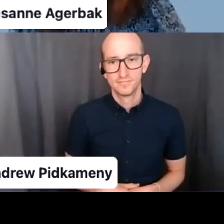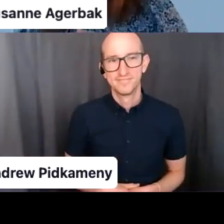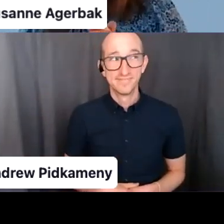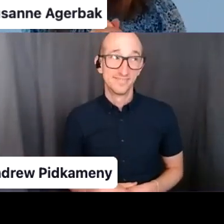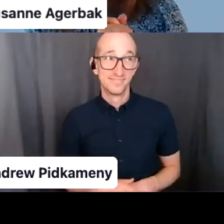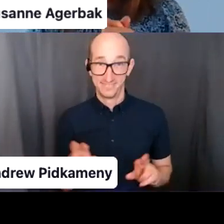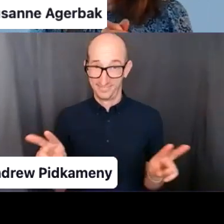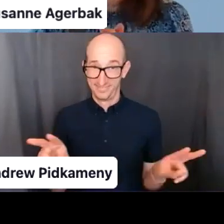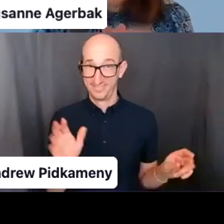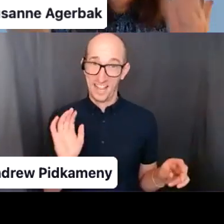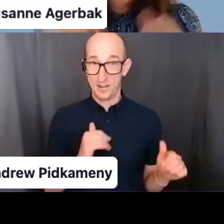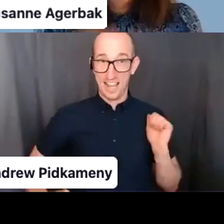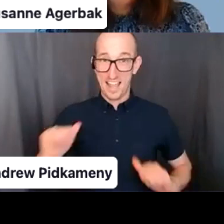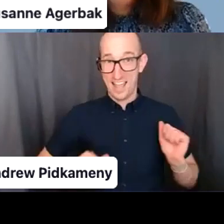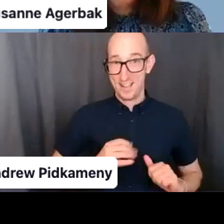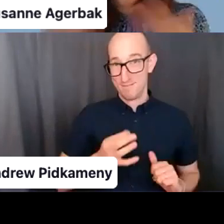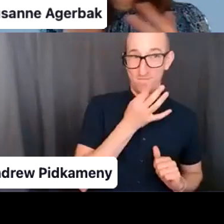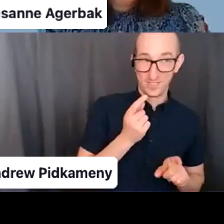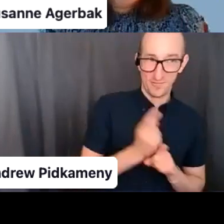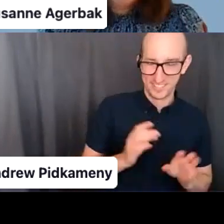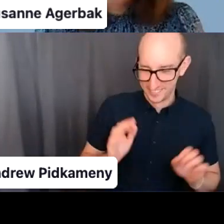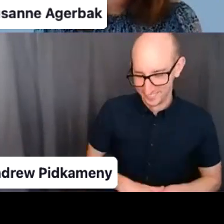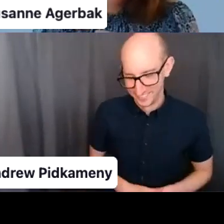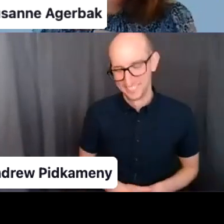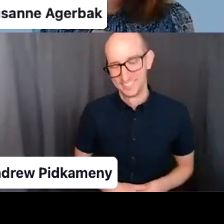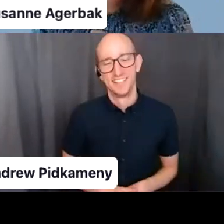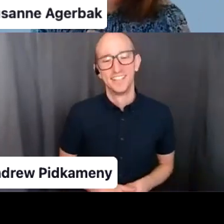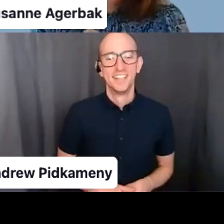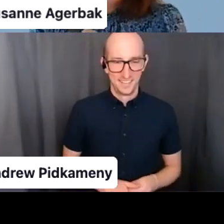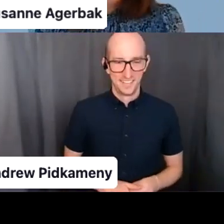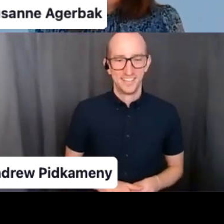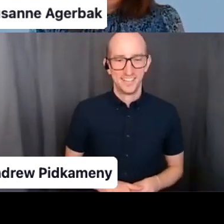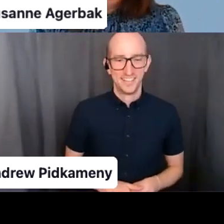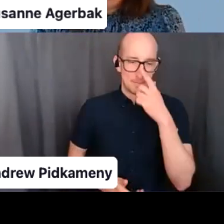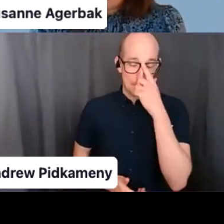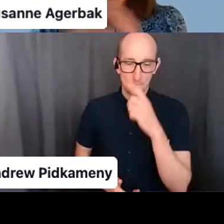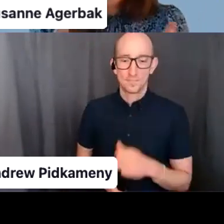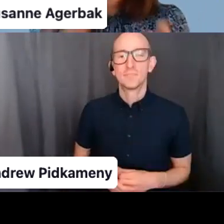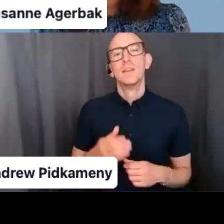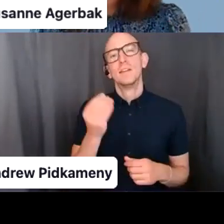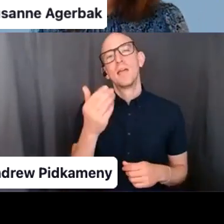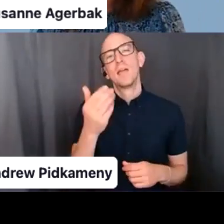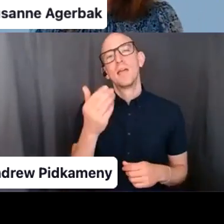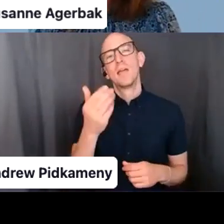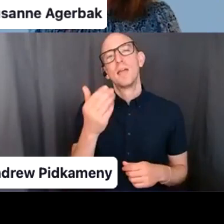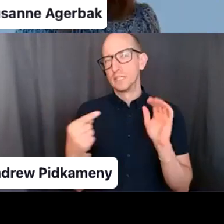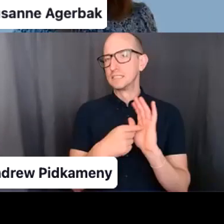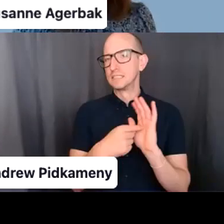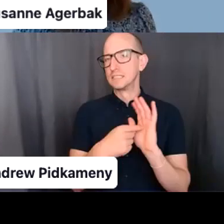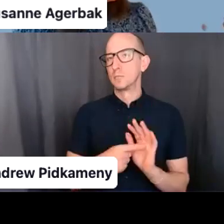here. And we've provided a couple of other examples of that on the handout that you